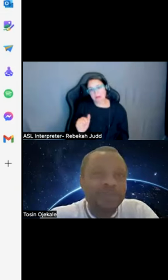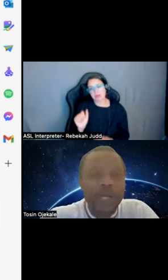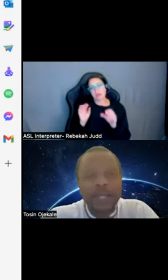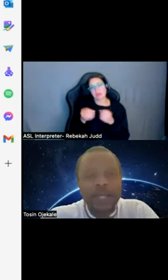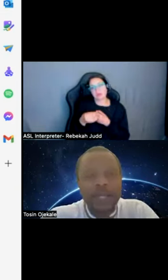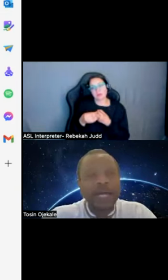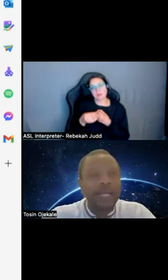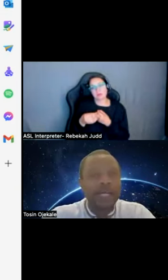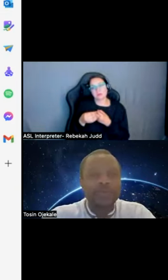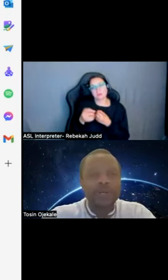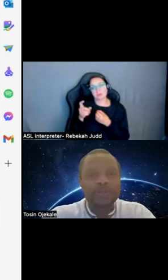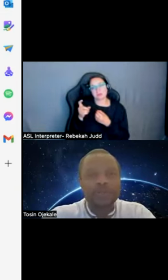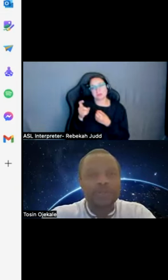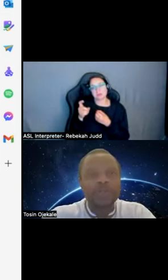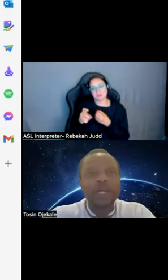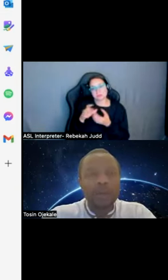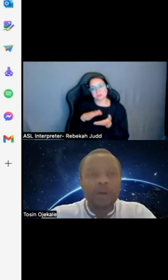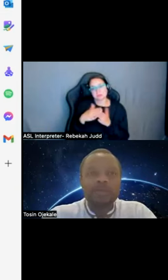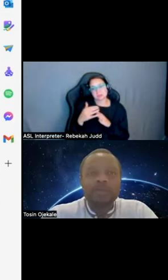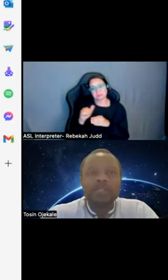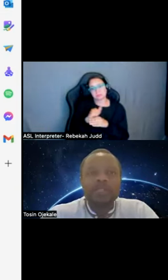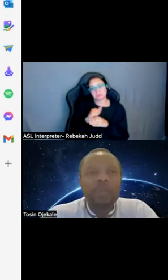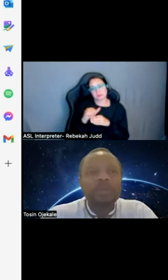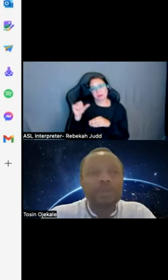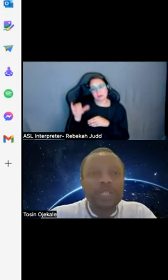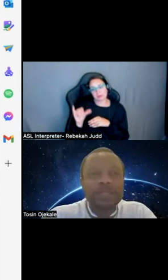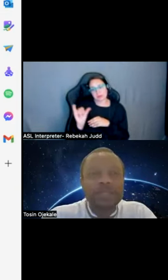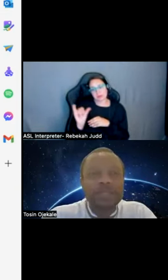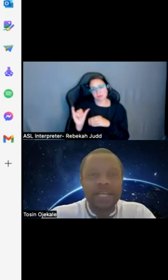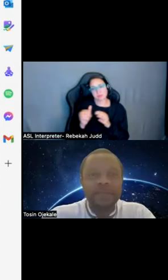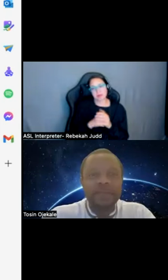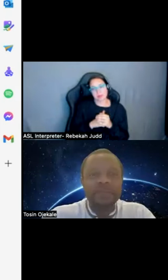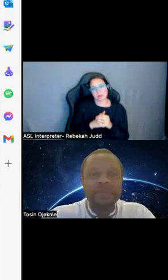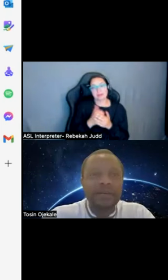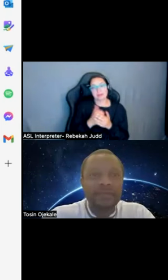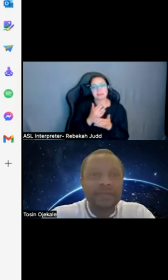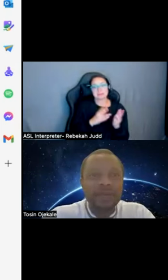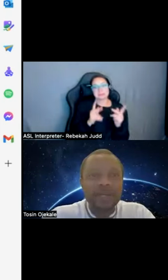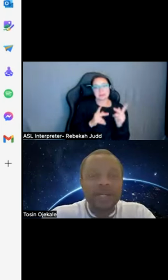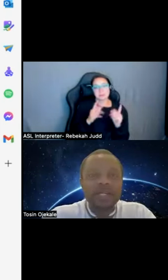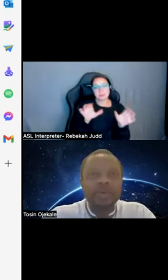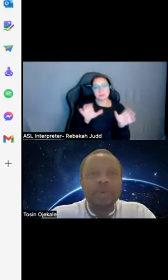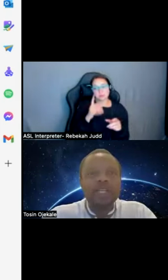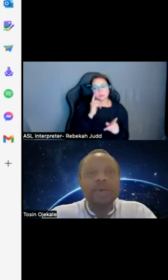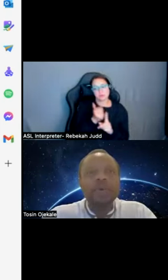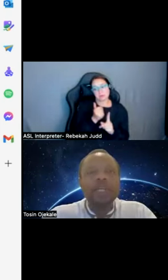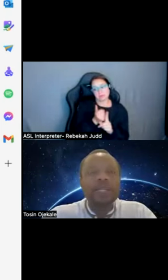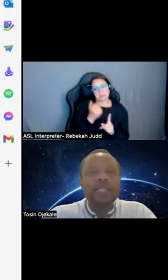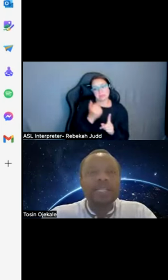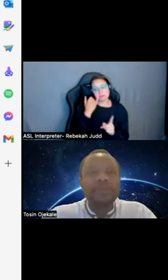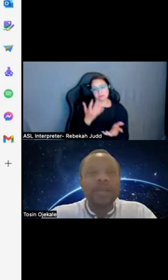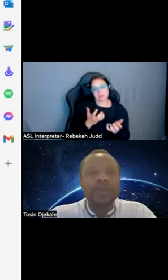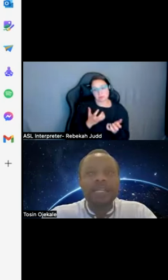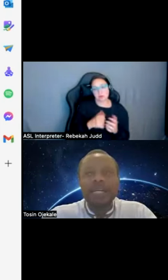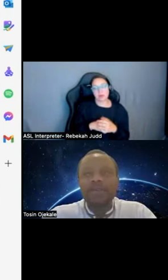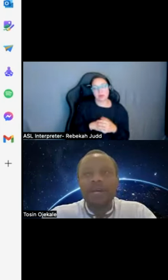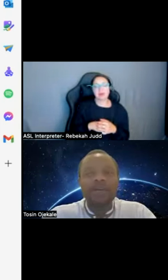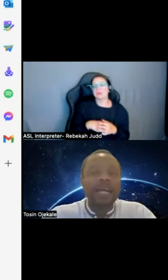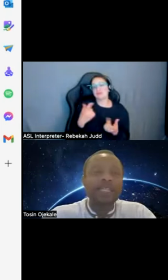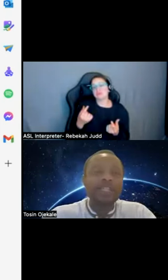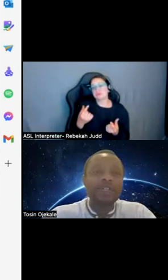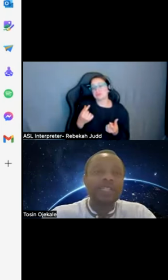you trained on that as well. So, but some people do it personally for themselves. So what it only means is that when you get